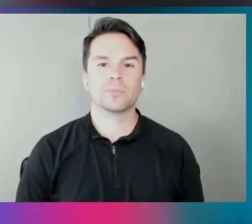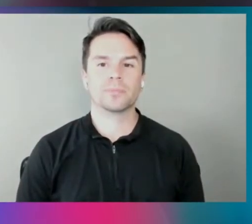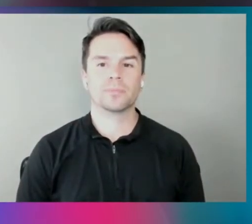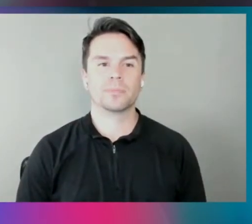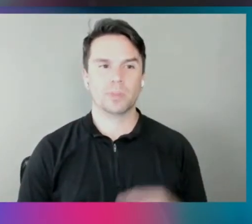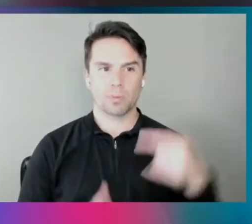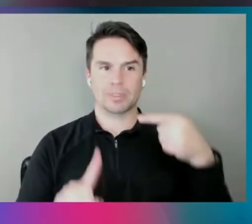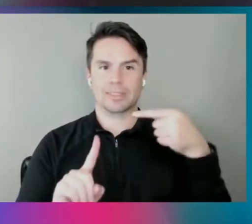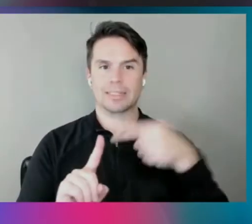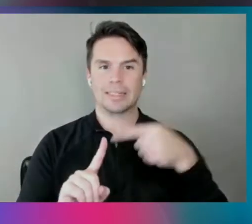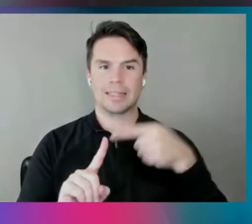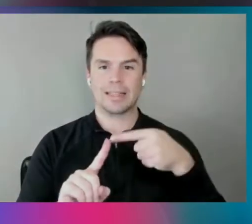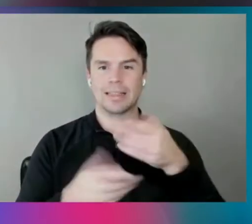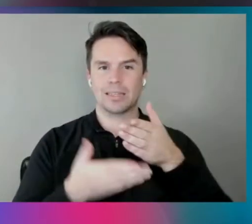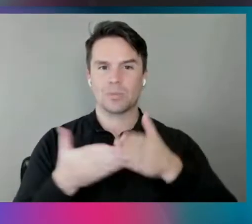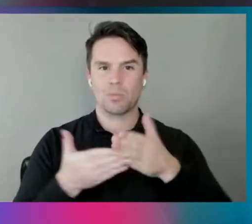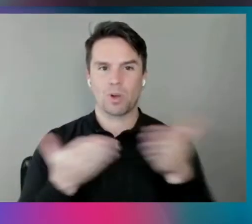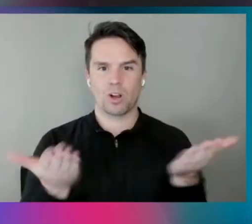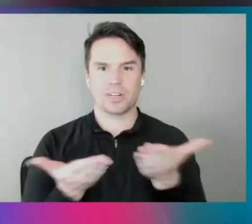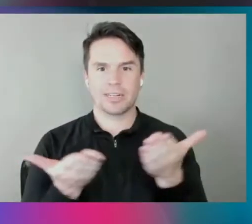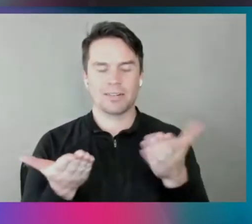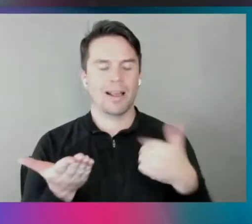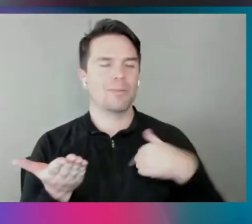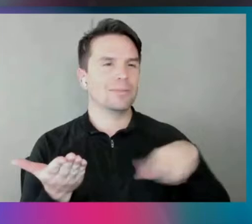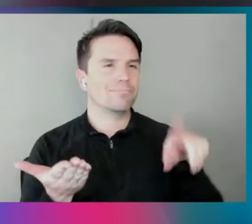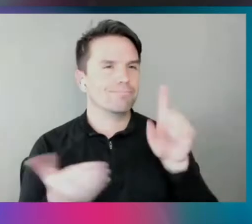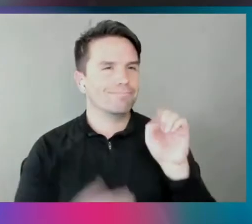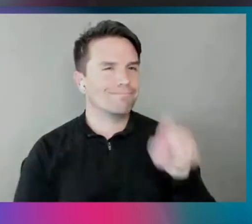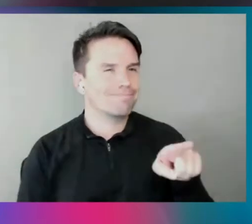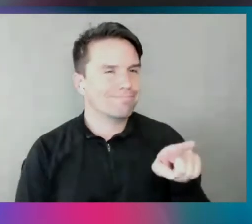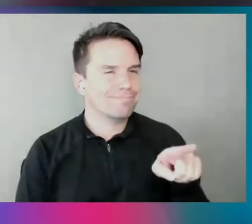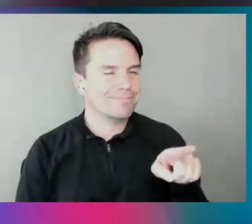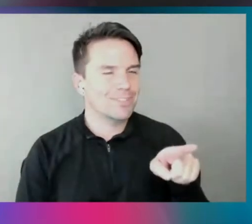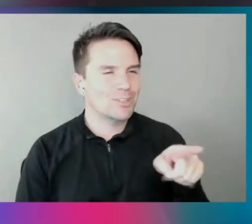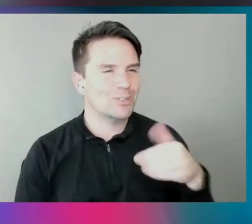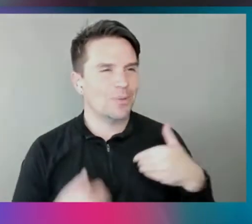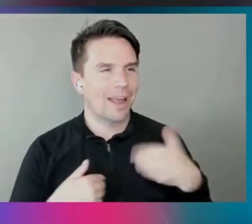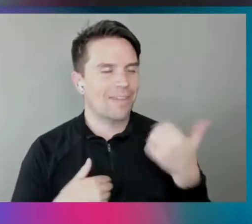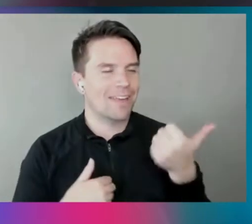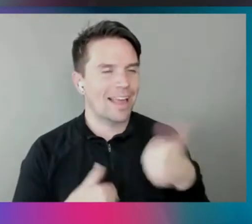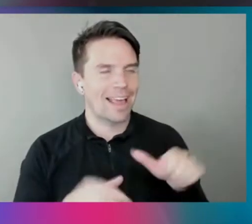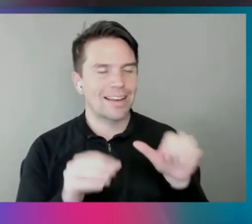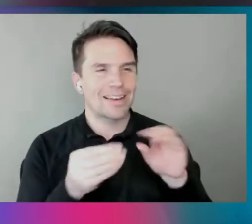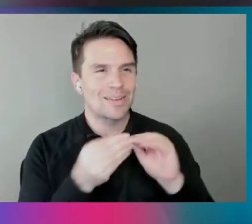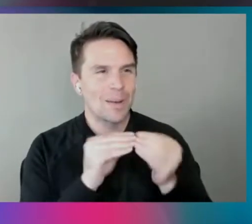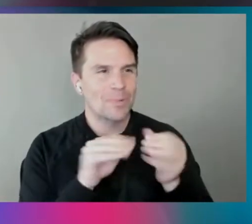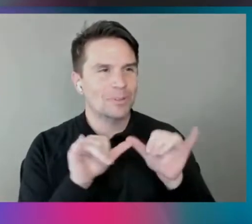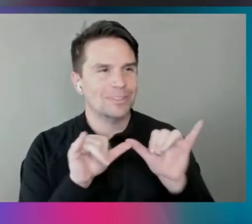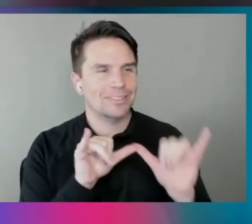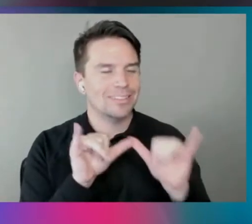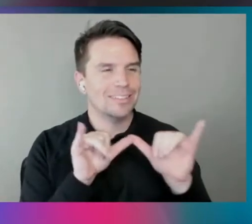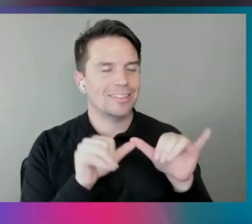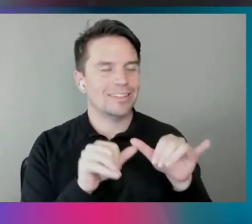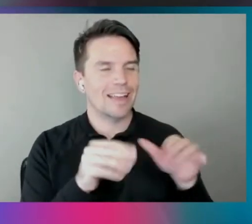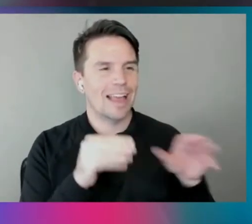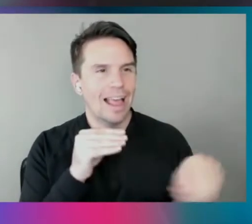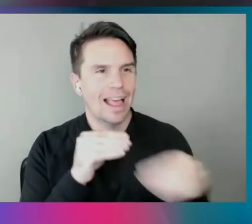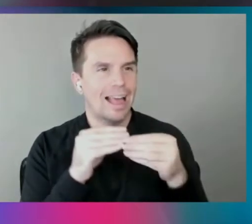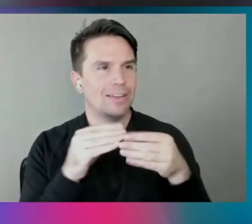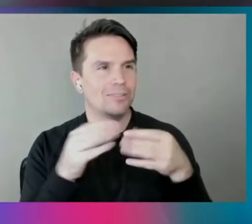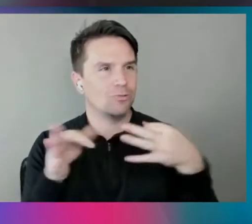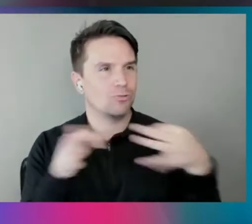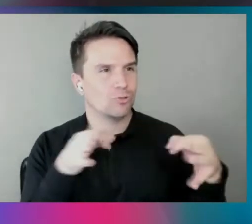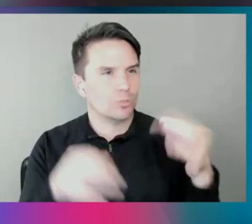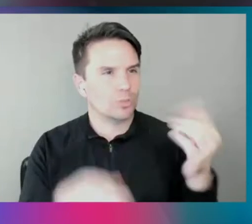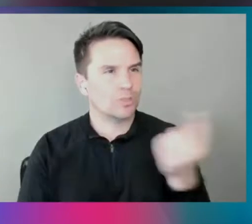tidbit is I was going to ask, do you have any type of measurement or metrics around like adding in the description of something, does